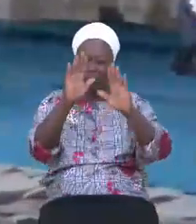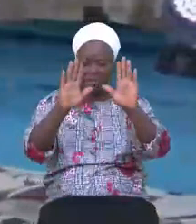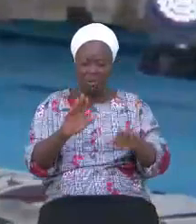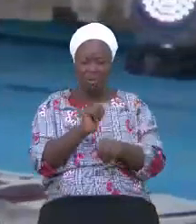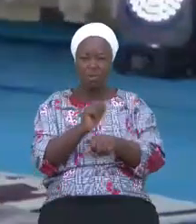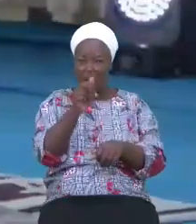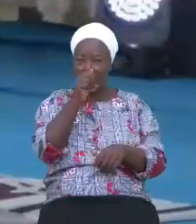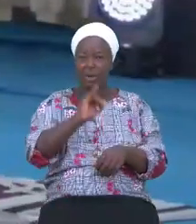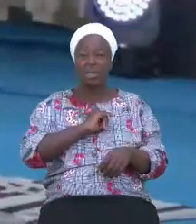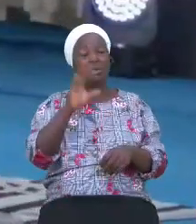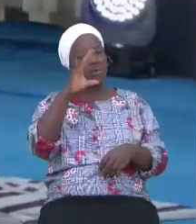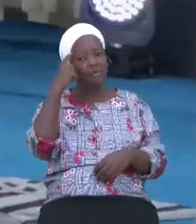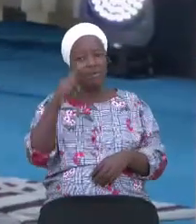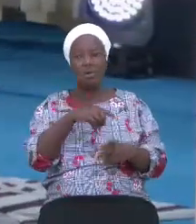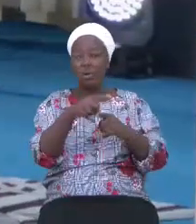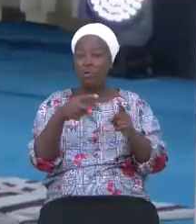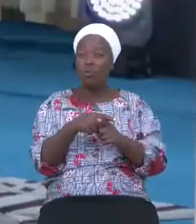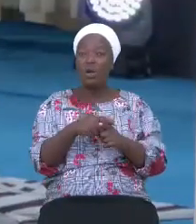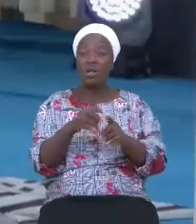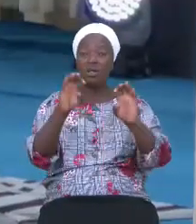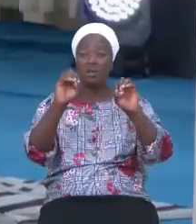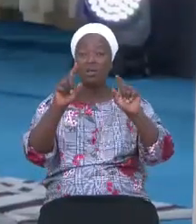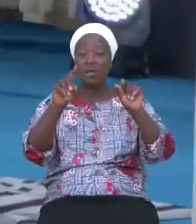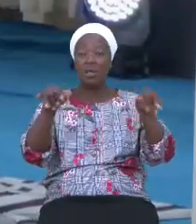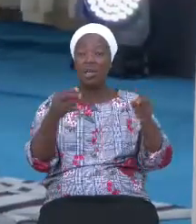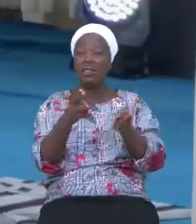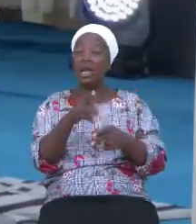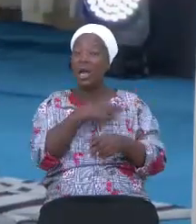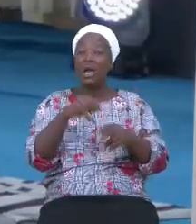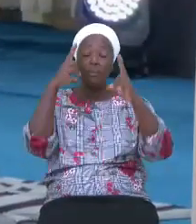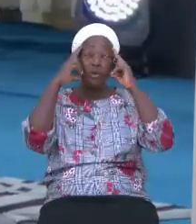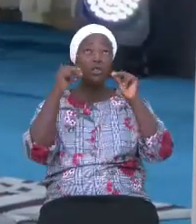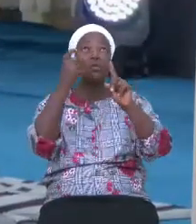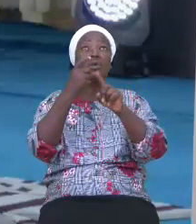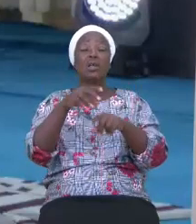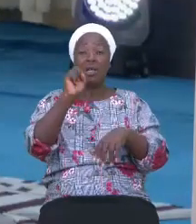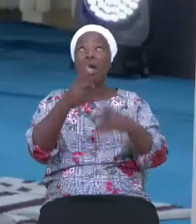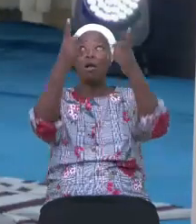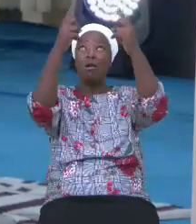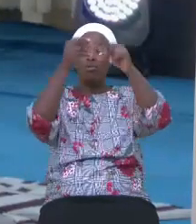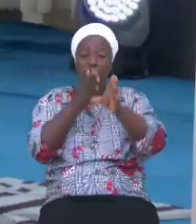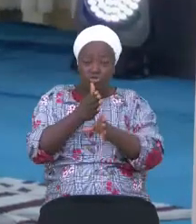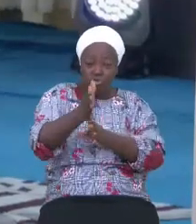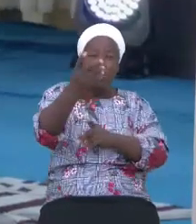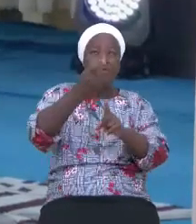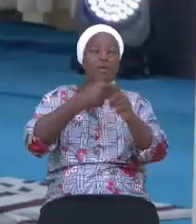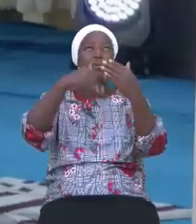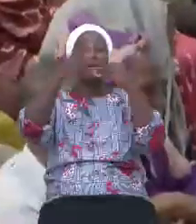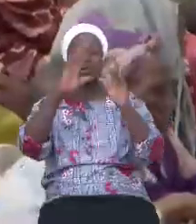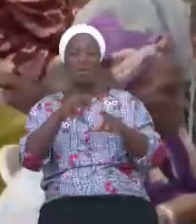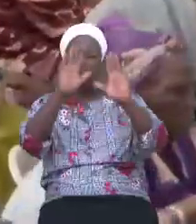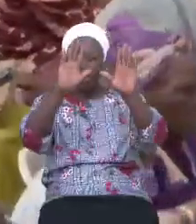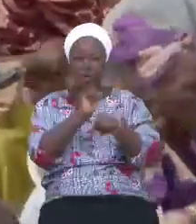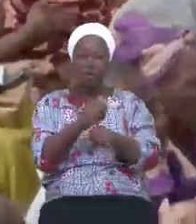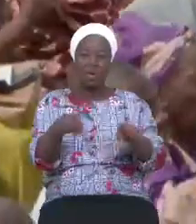for? When Elijah and Moses can come straight from heaven, your miracle like that will come from